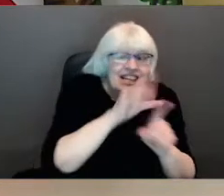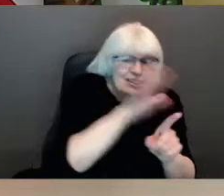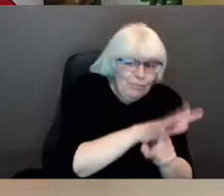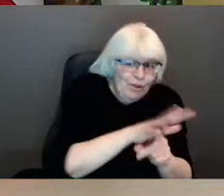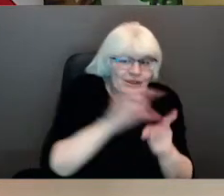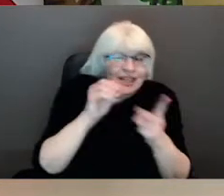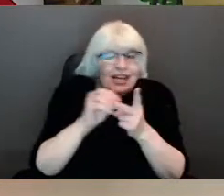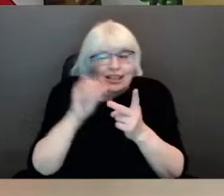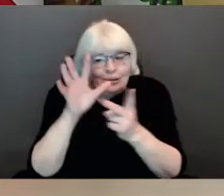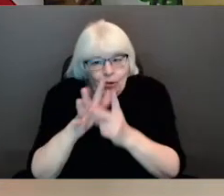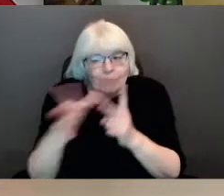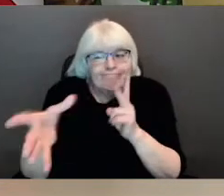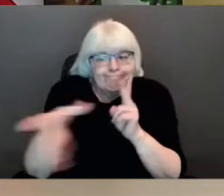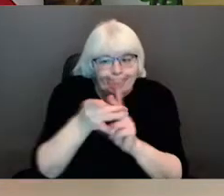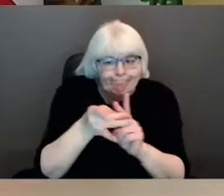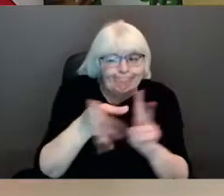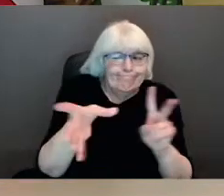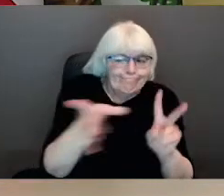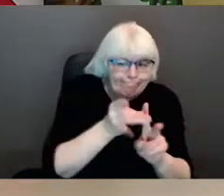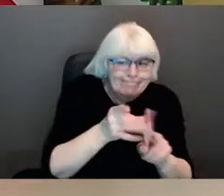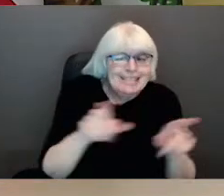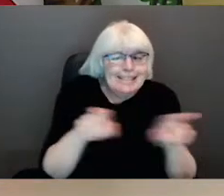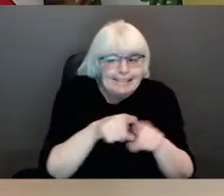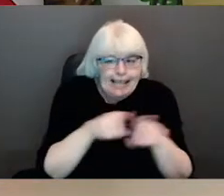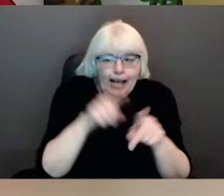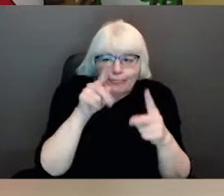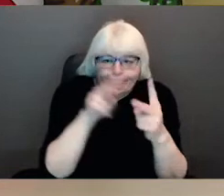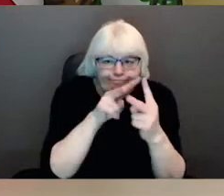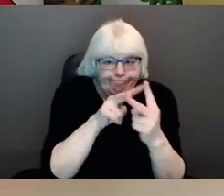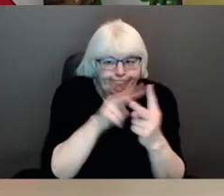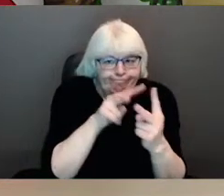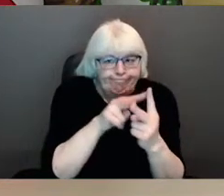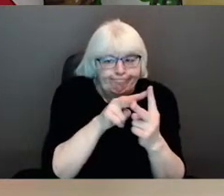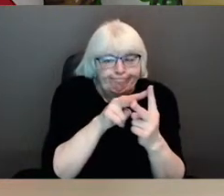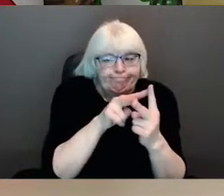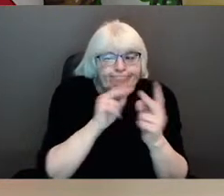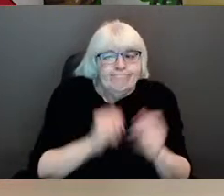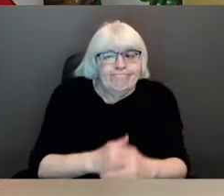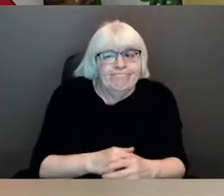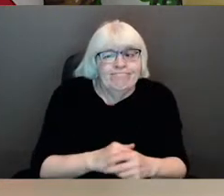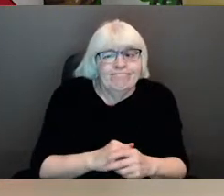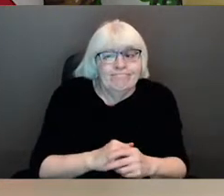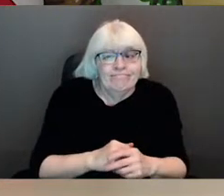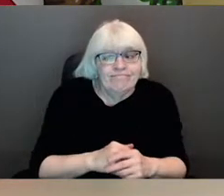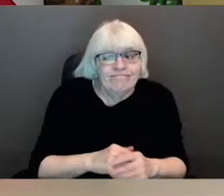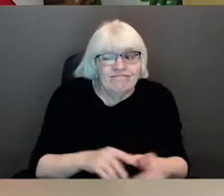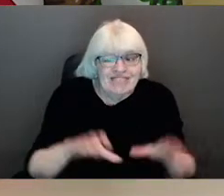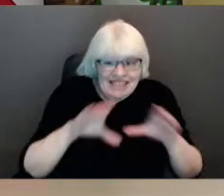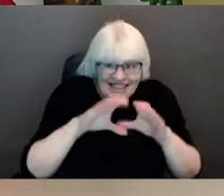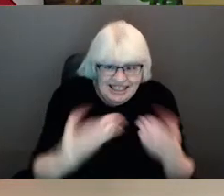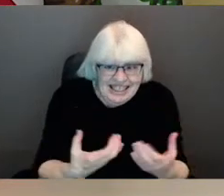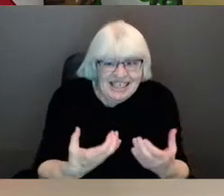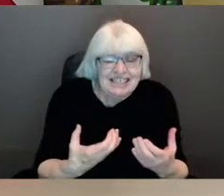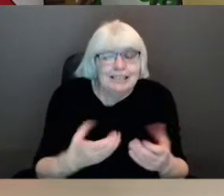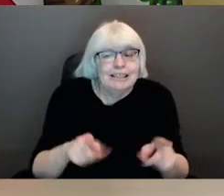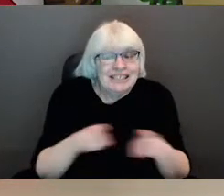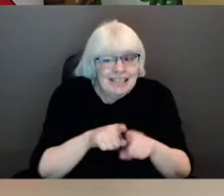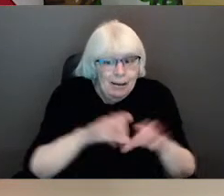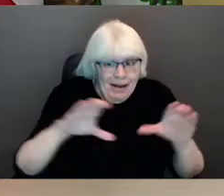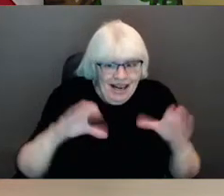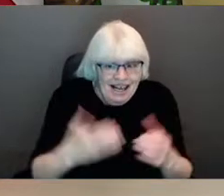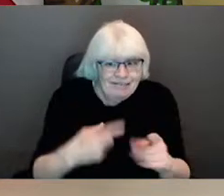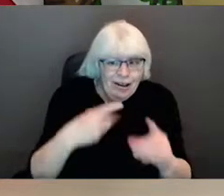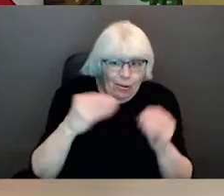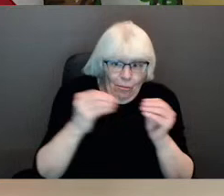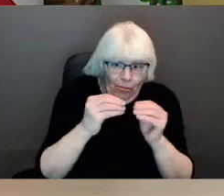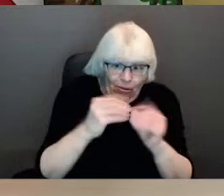exposure notification to families if their child was in the same class or school cohort with a positive case. The letter